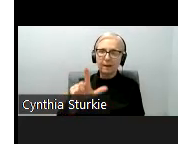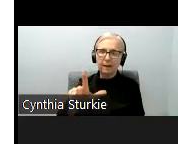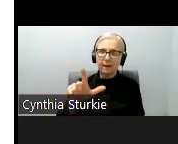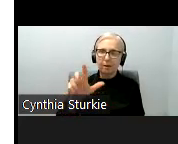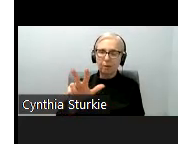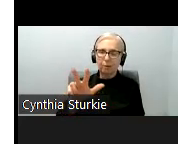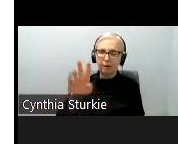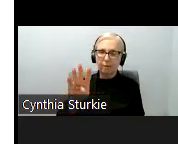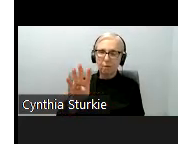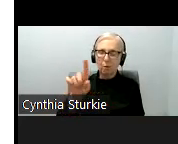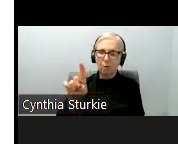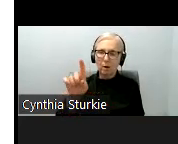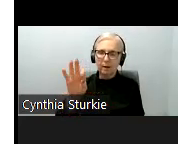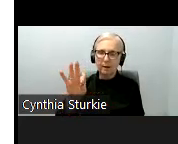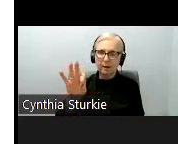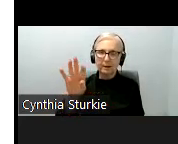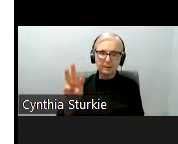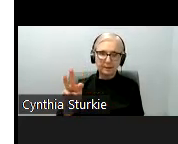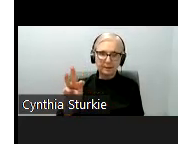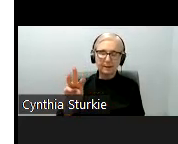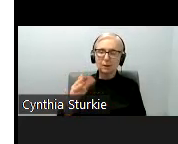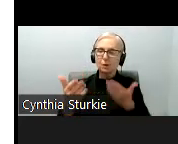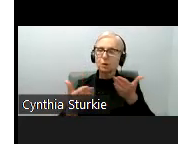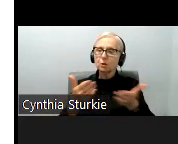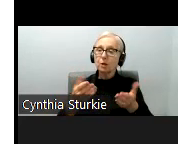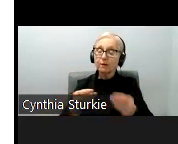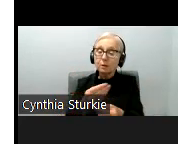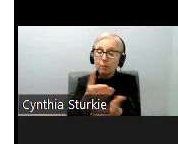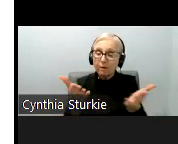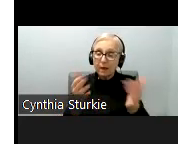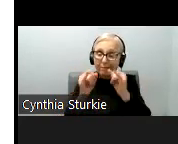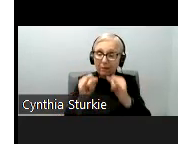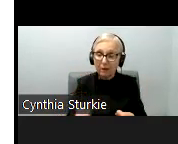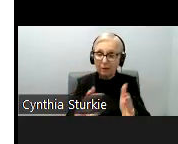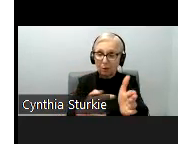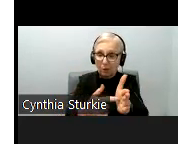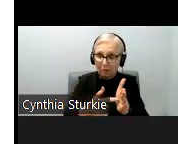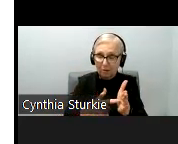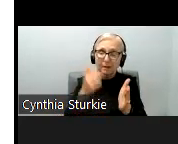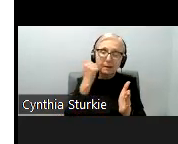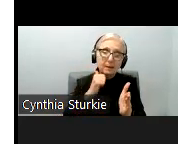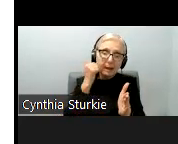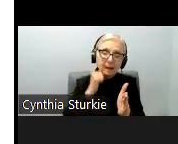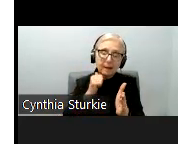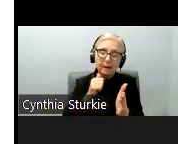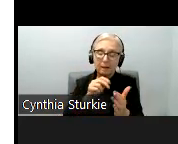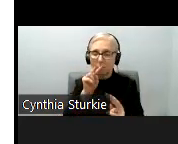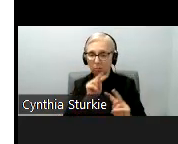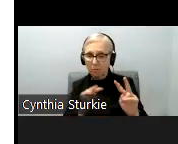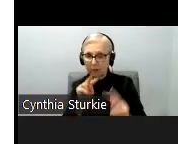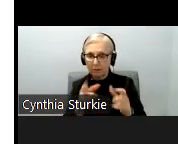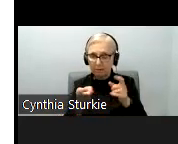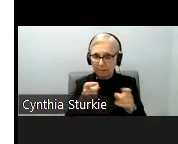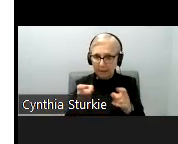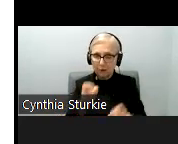L34196. And this means a service provided for individuals that require daily monitoring or management while providing